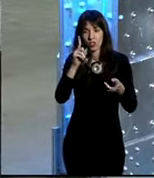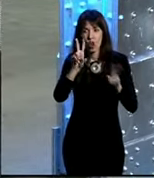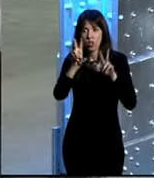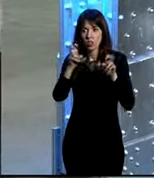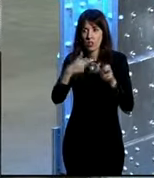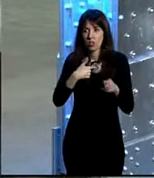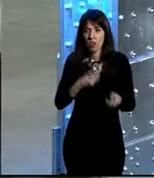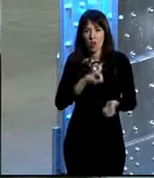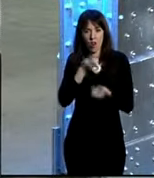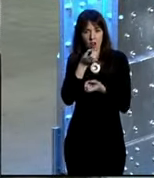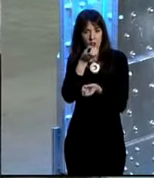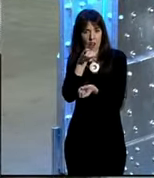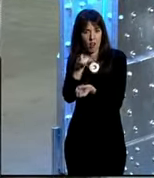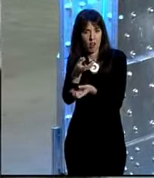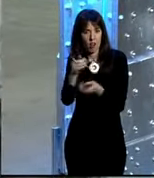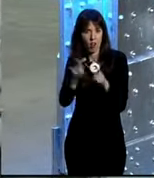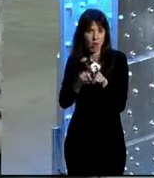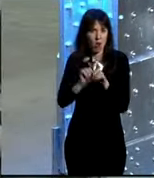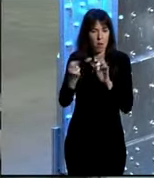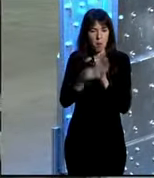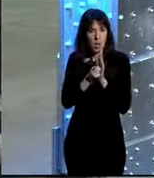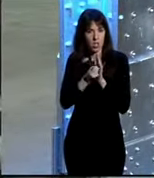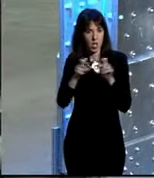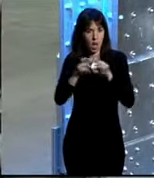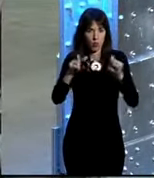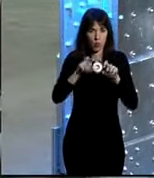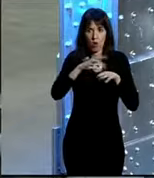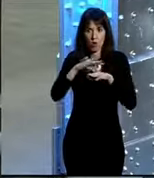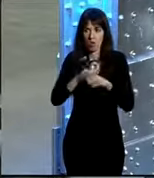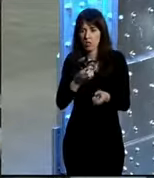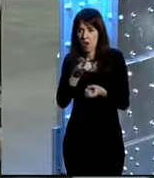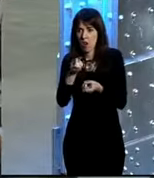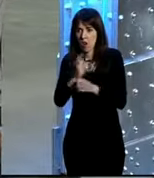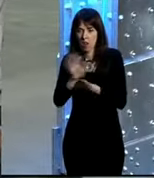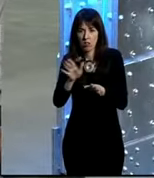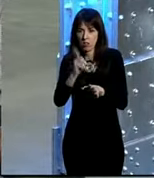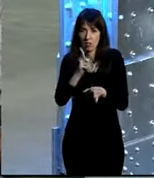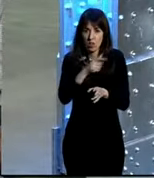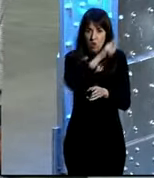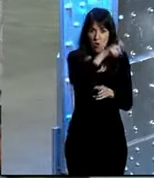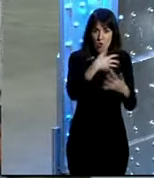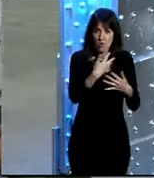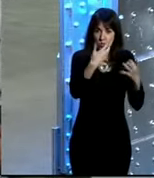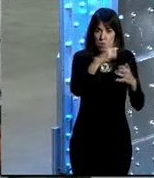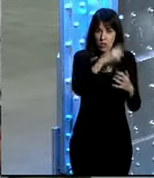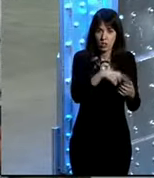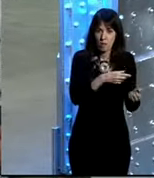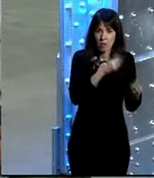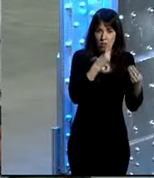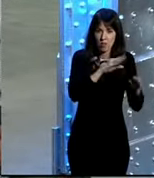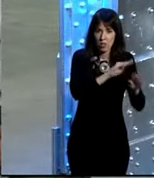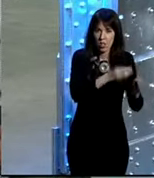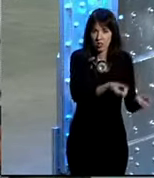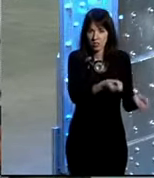experiences. This is not just about telling stories as a brand or as a producer or as a writer.